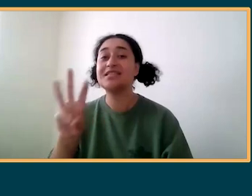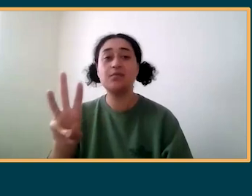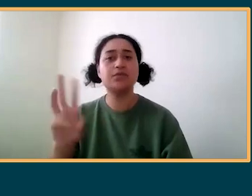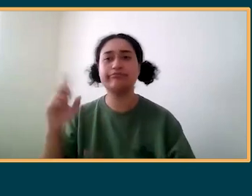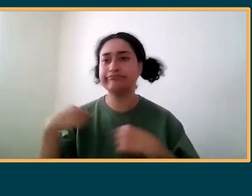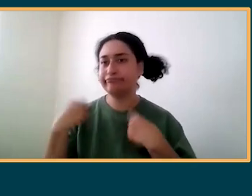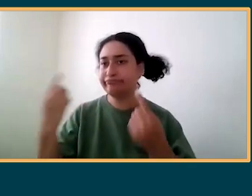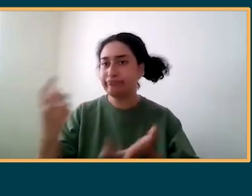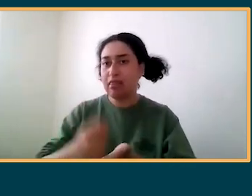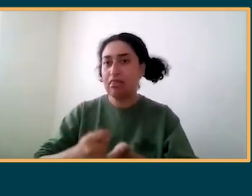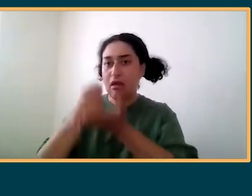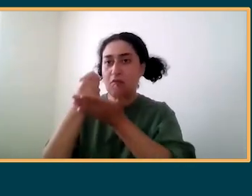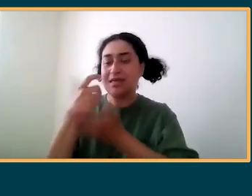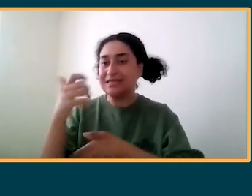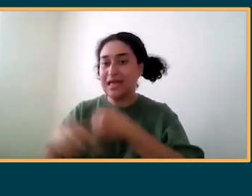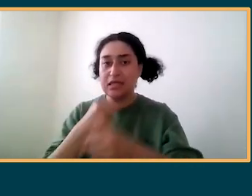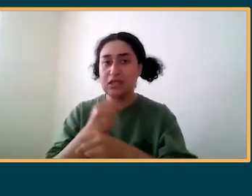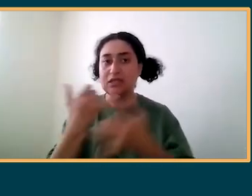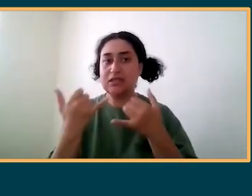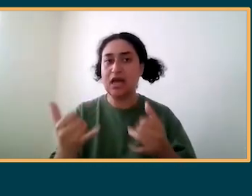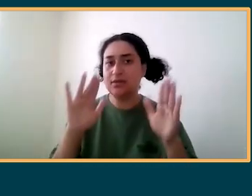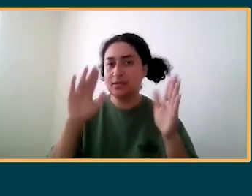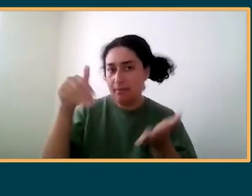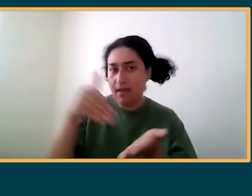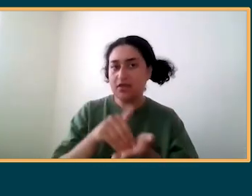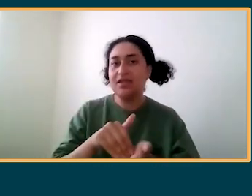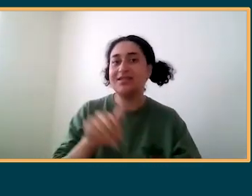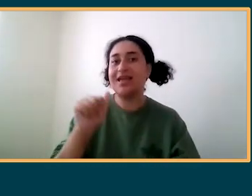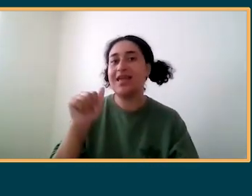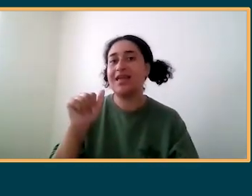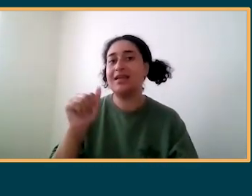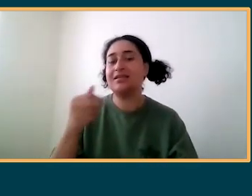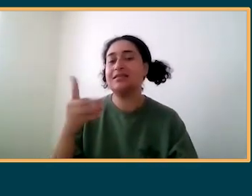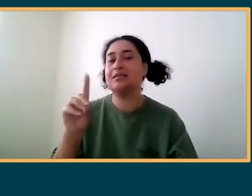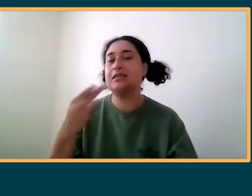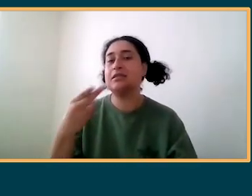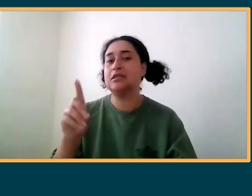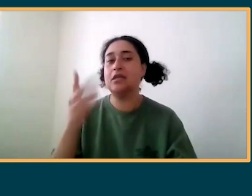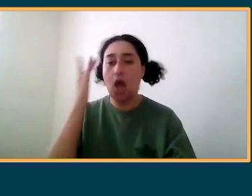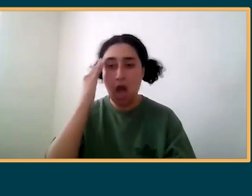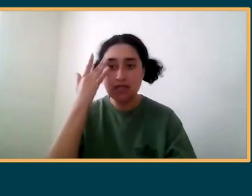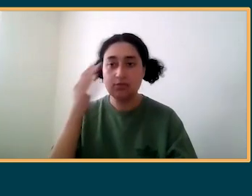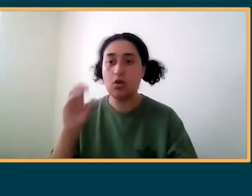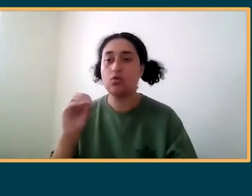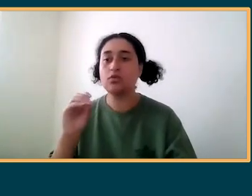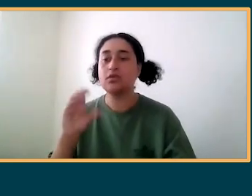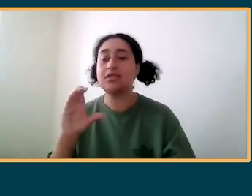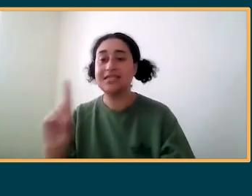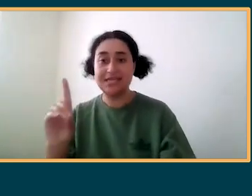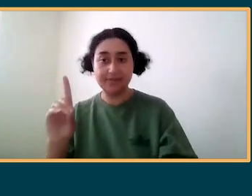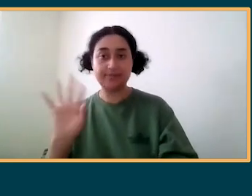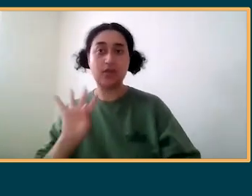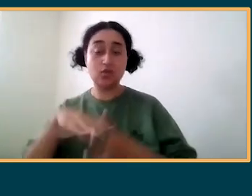also specializes in the treatment, education, and diagnosis of ADHD, autism, and OCD. As a queer and